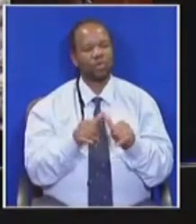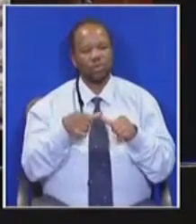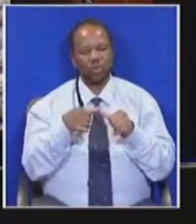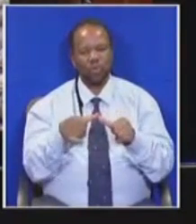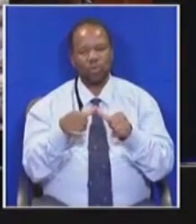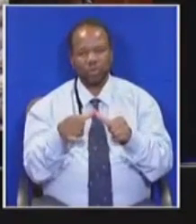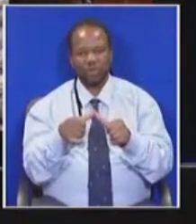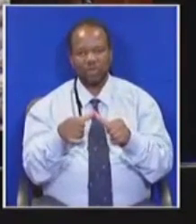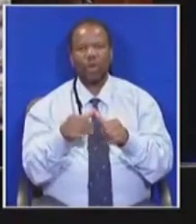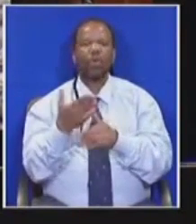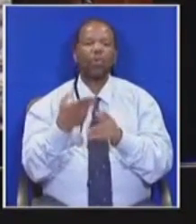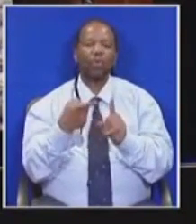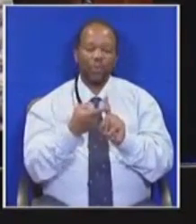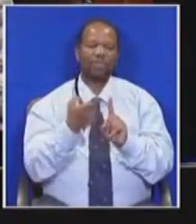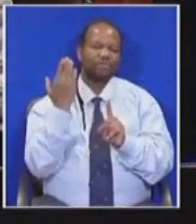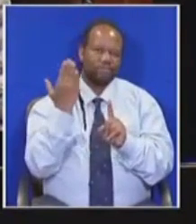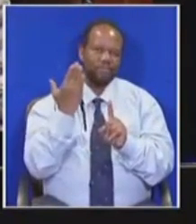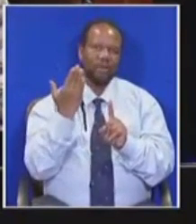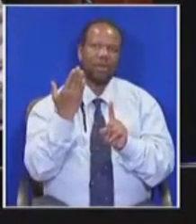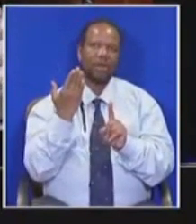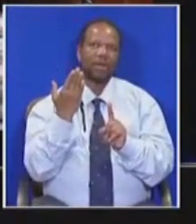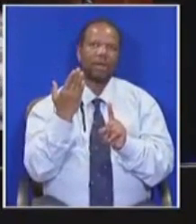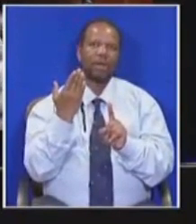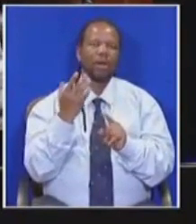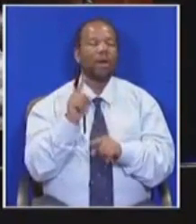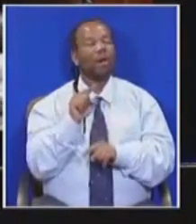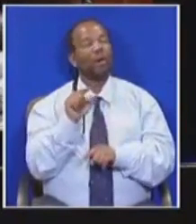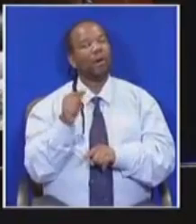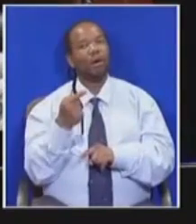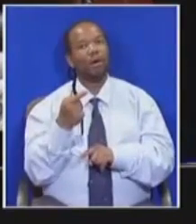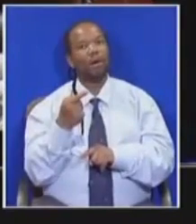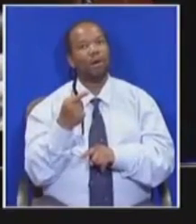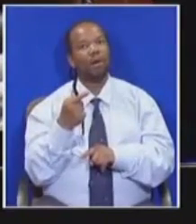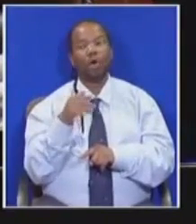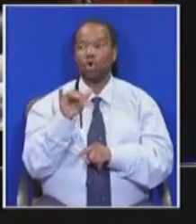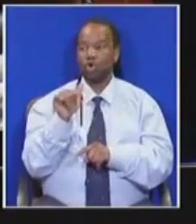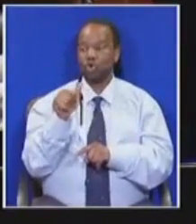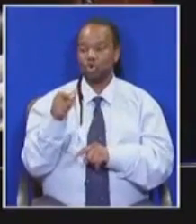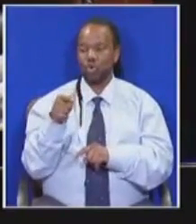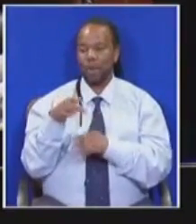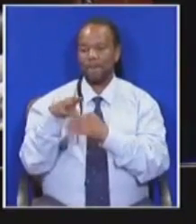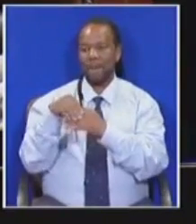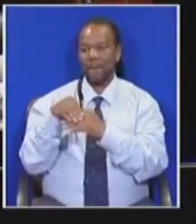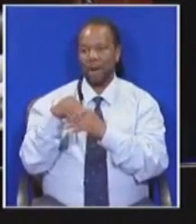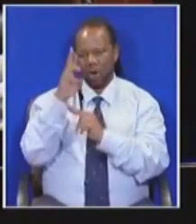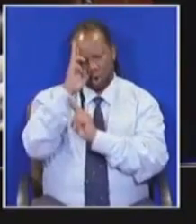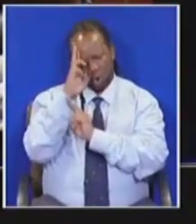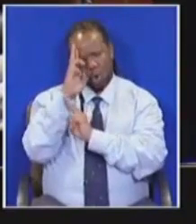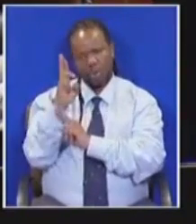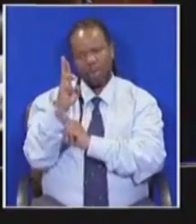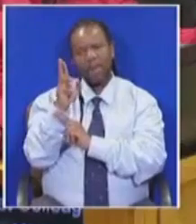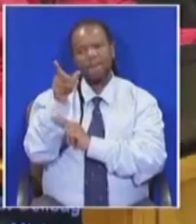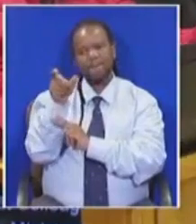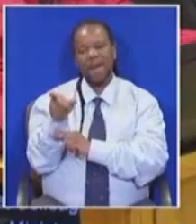business of the House, and the honorable, supposed to be honorable members of the EFF